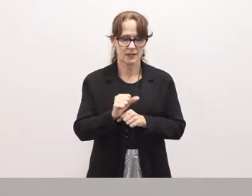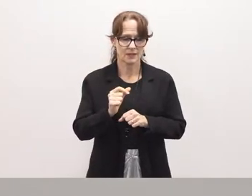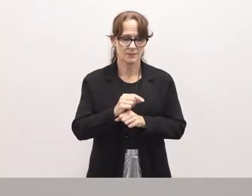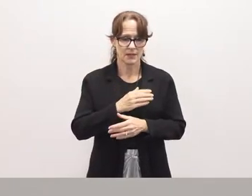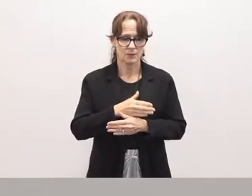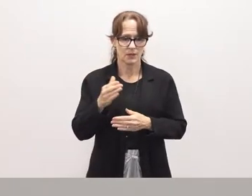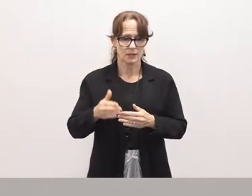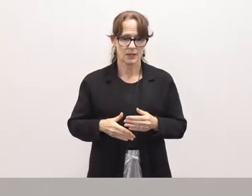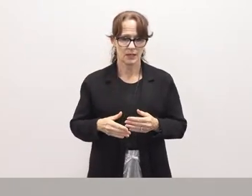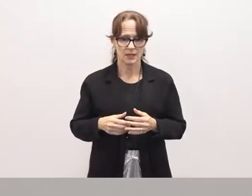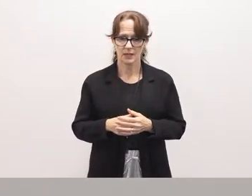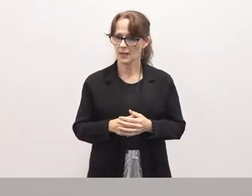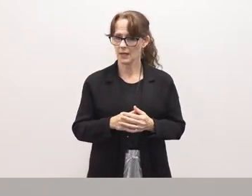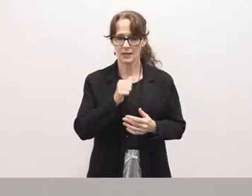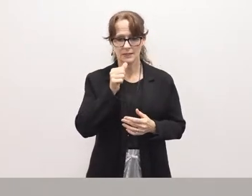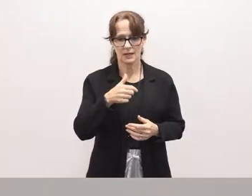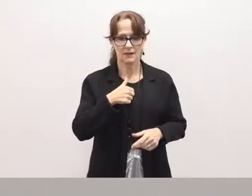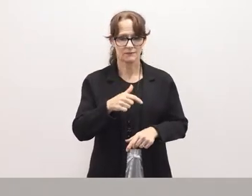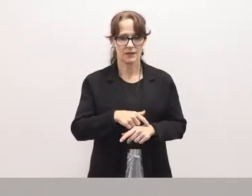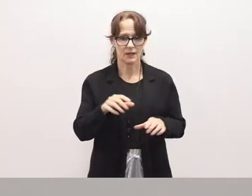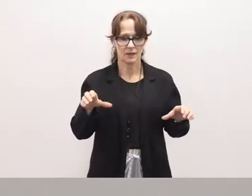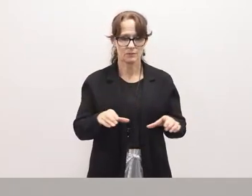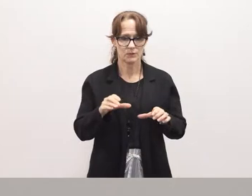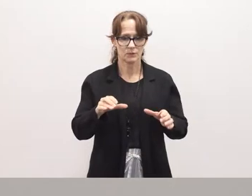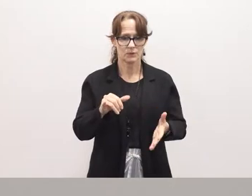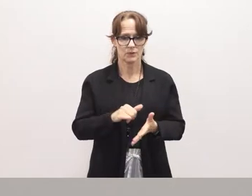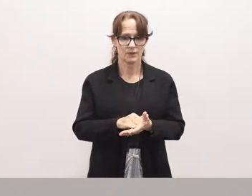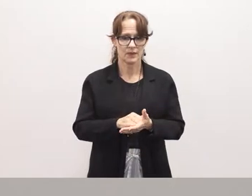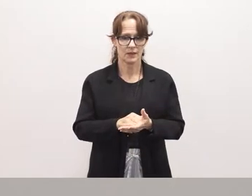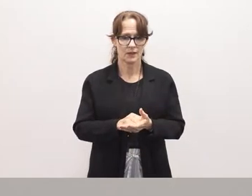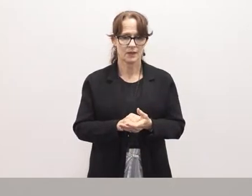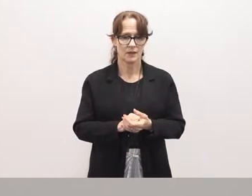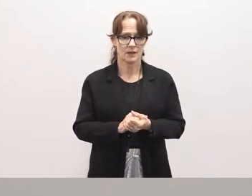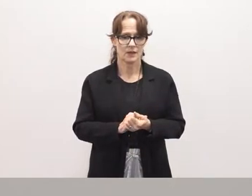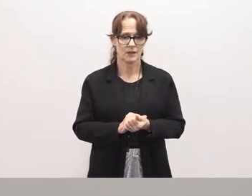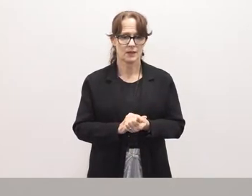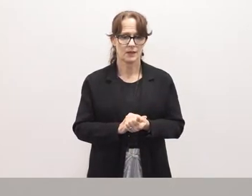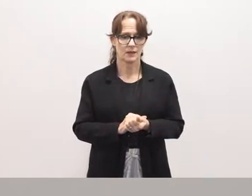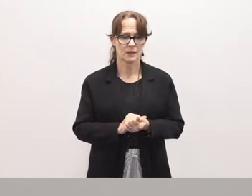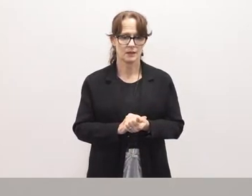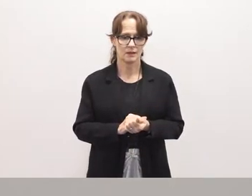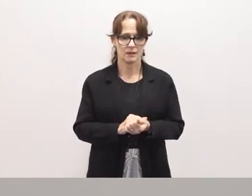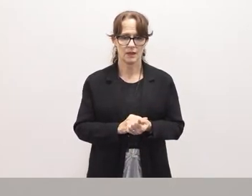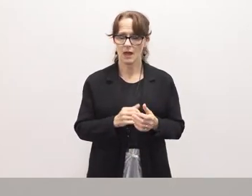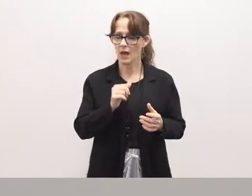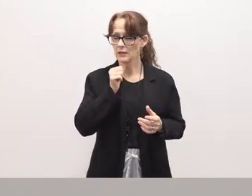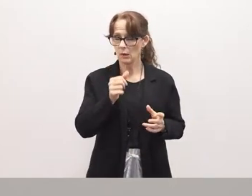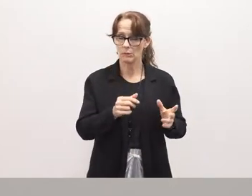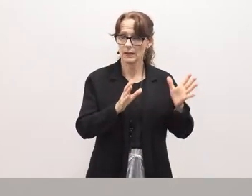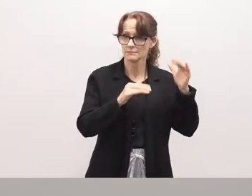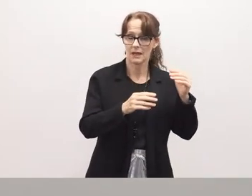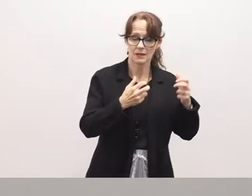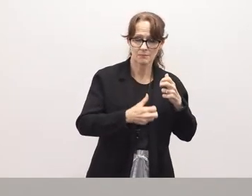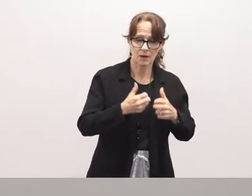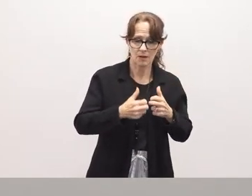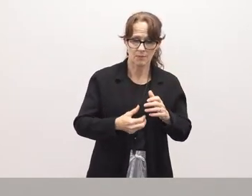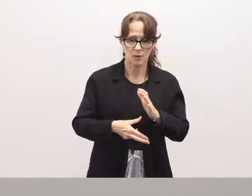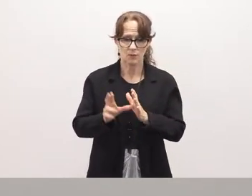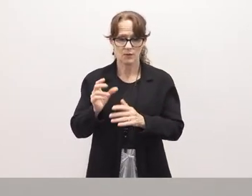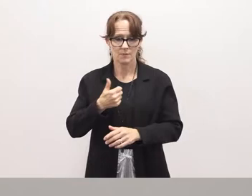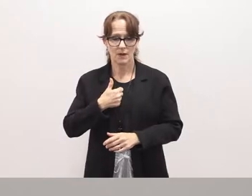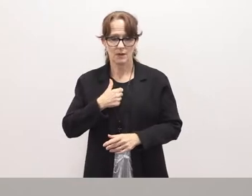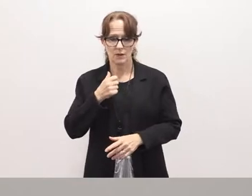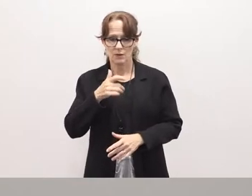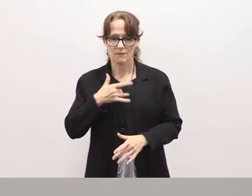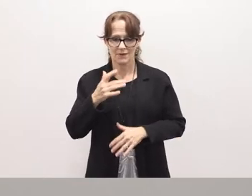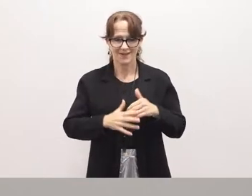and other things, didn't have time to do that. I don't suspect that there are problems, but having not reviewed it on my own, I don't